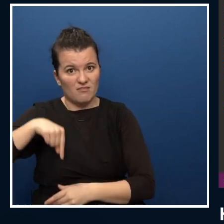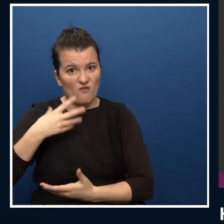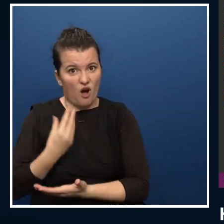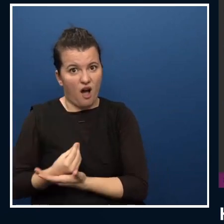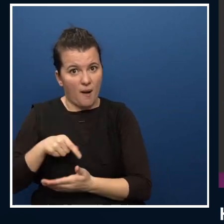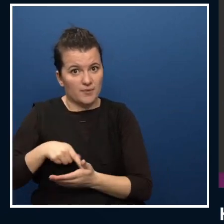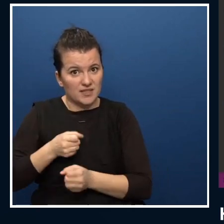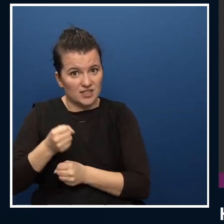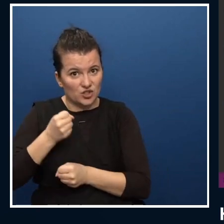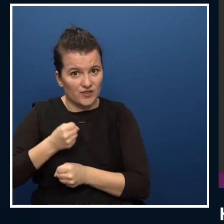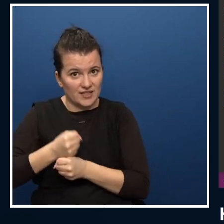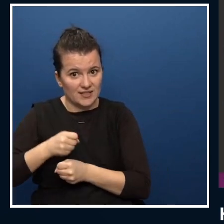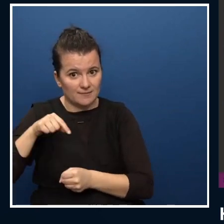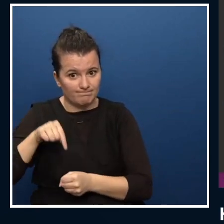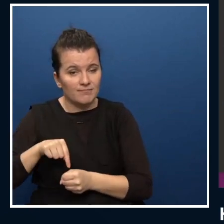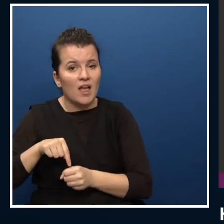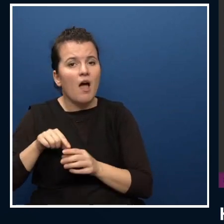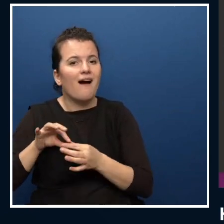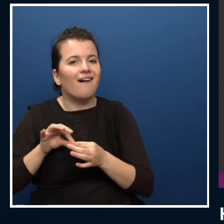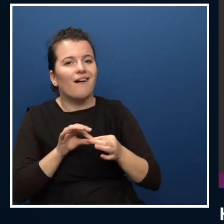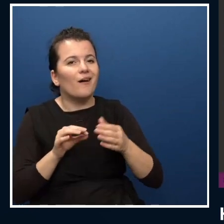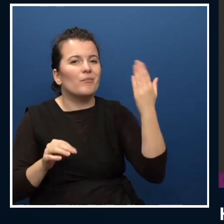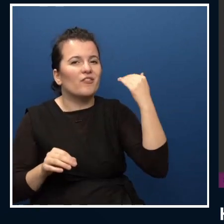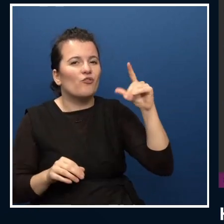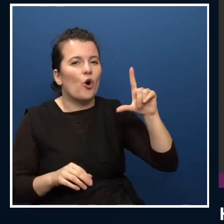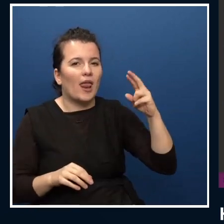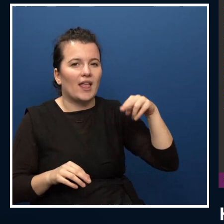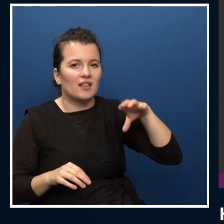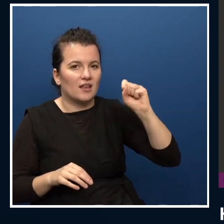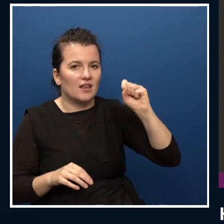I have about 20 or 30 other sites.